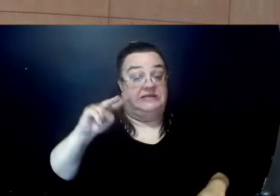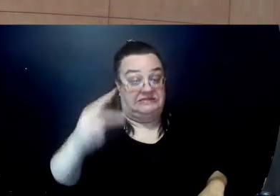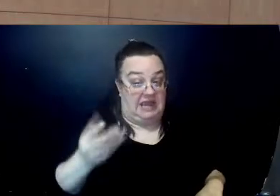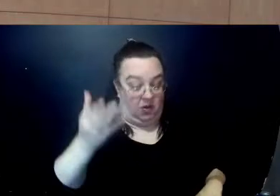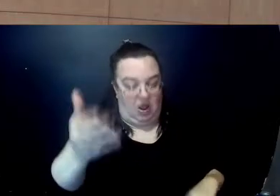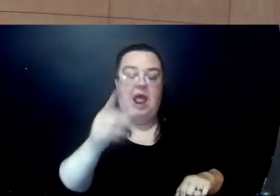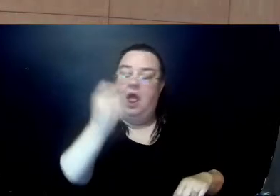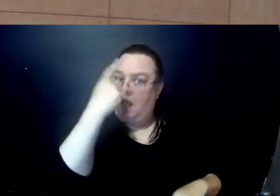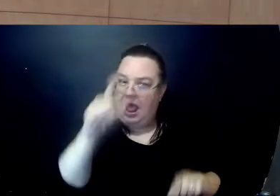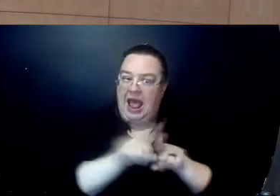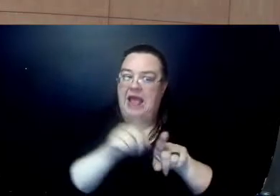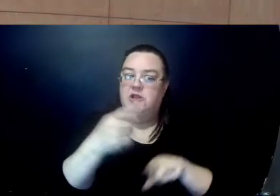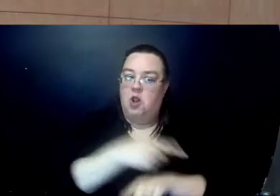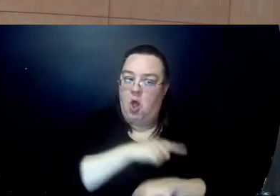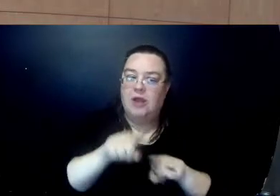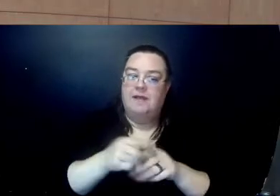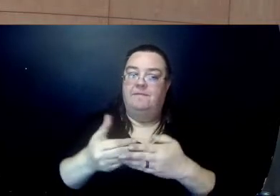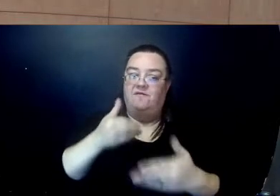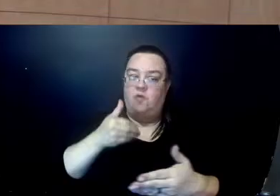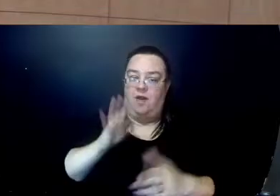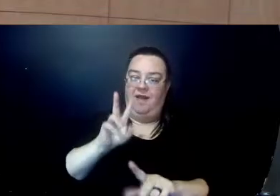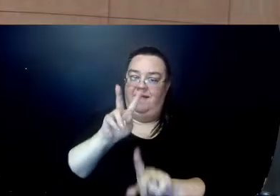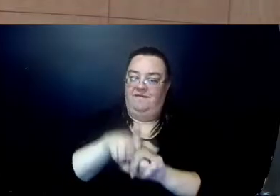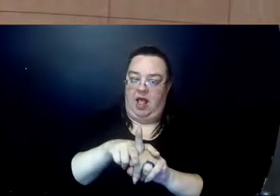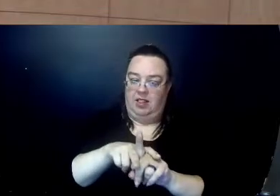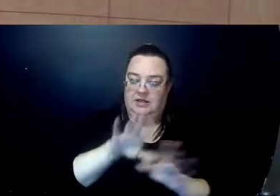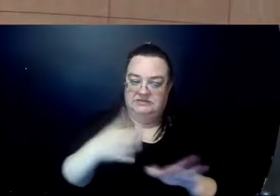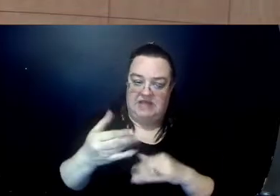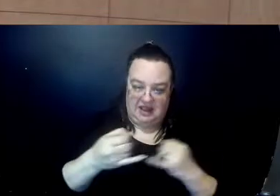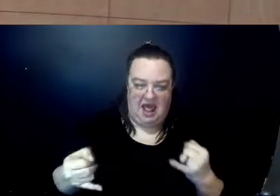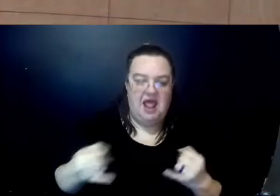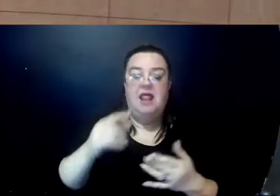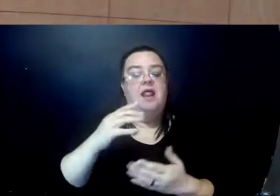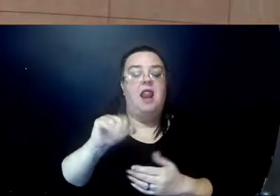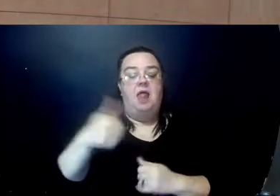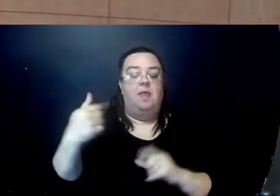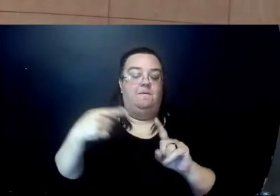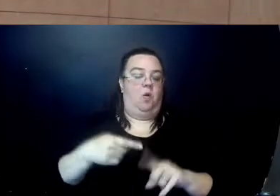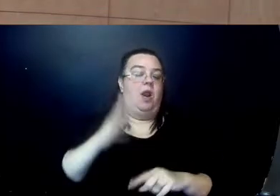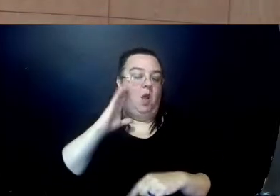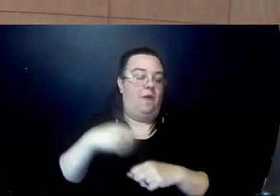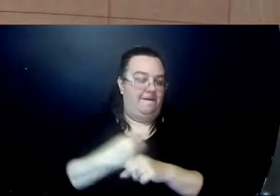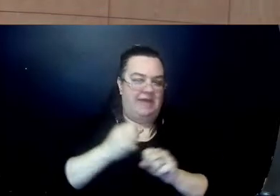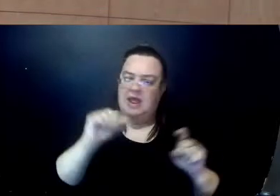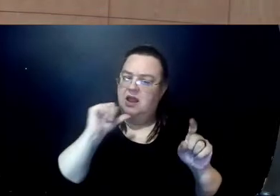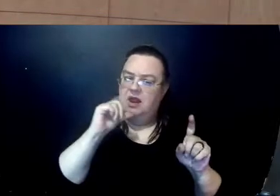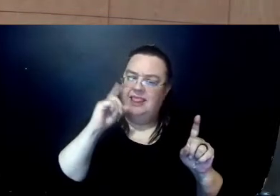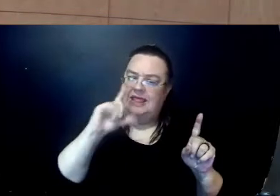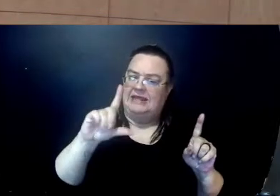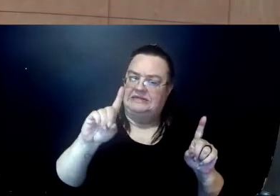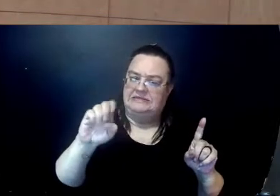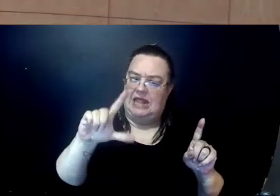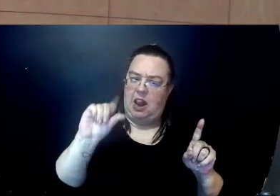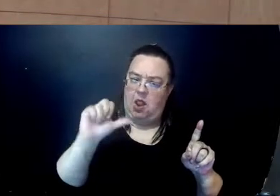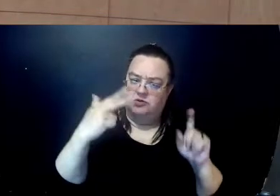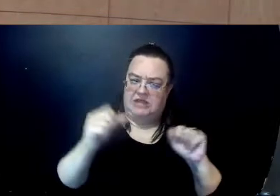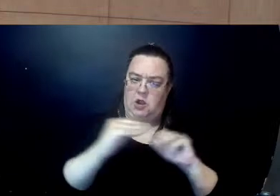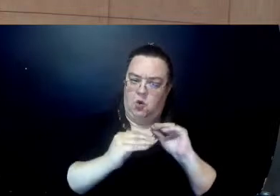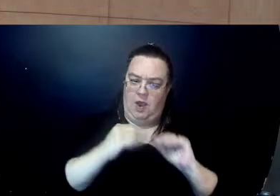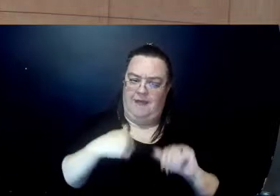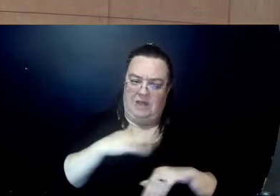deadline. I don't think, the second point I'll make, and Mr. Deloach can correct me on this, but I don't think we can ever legislate someone